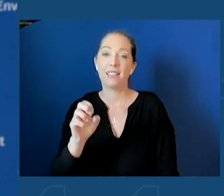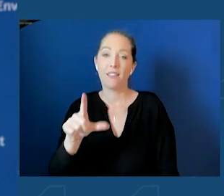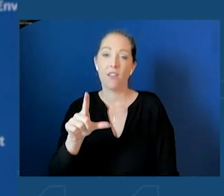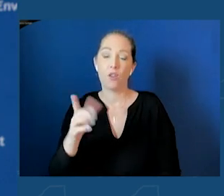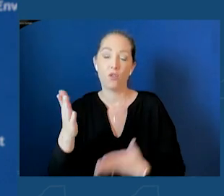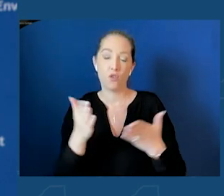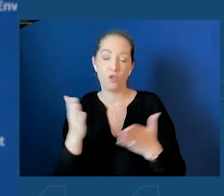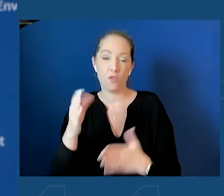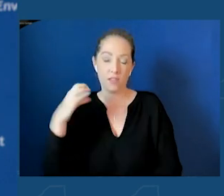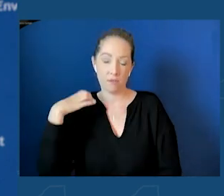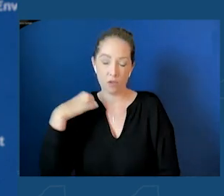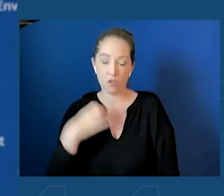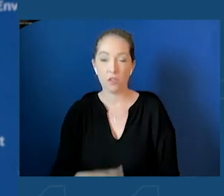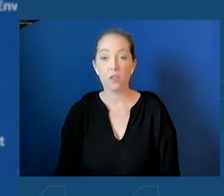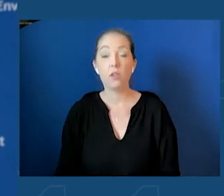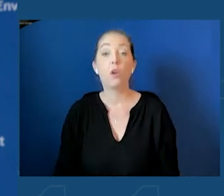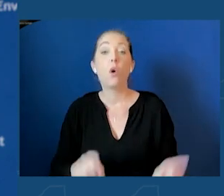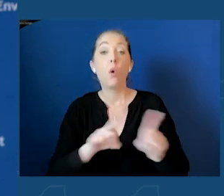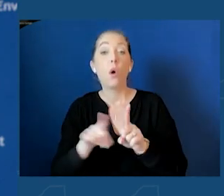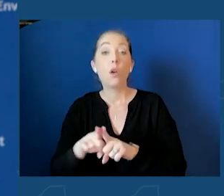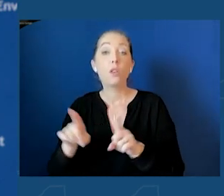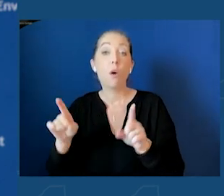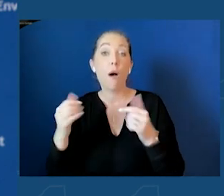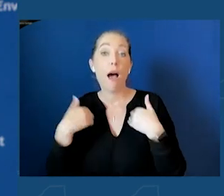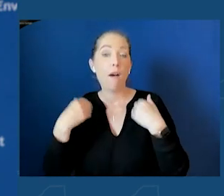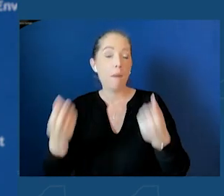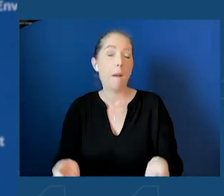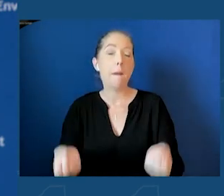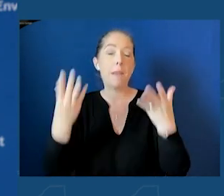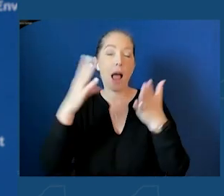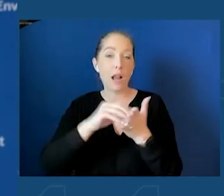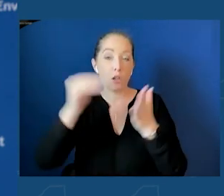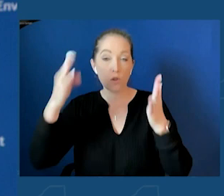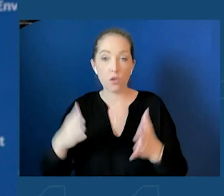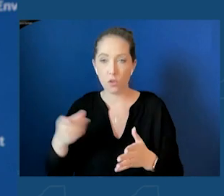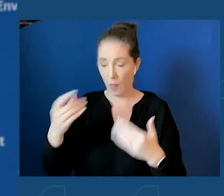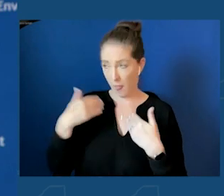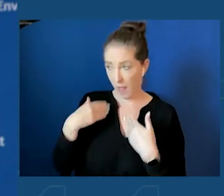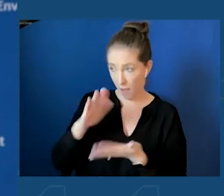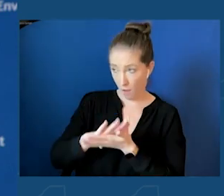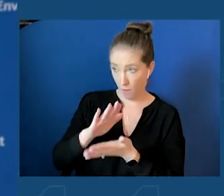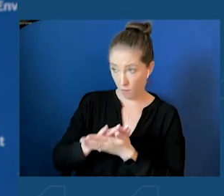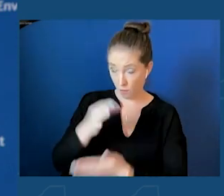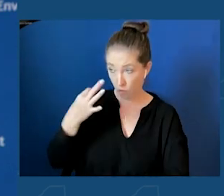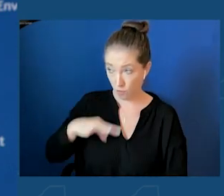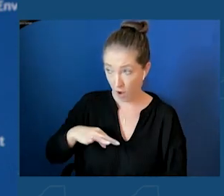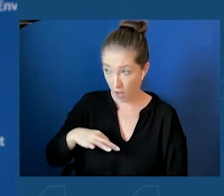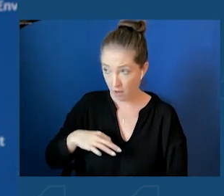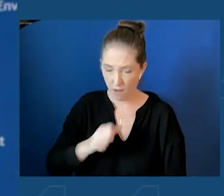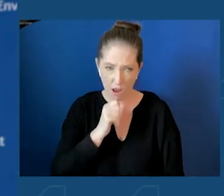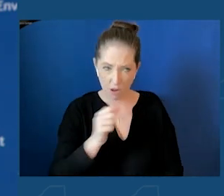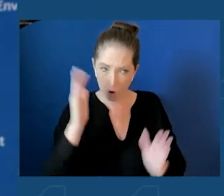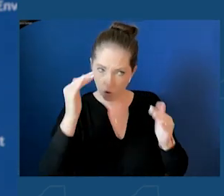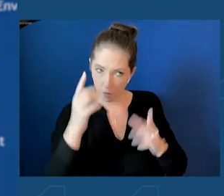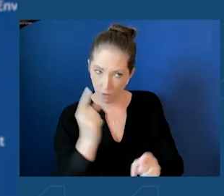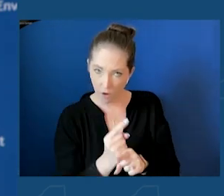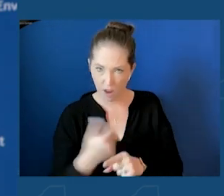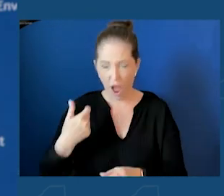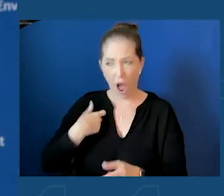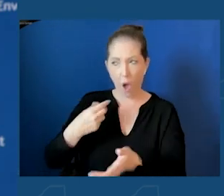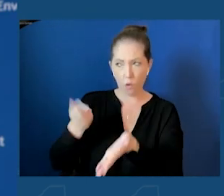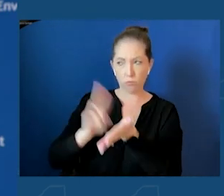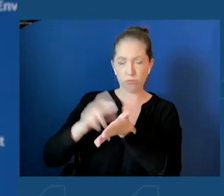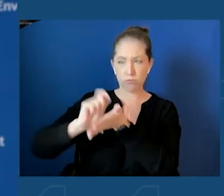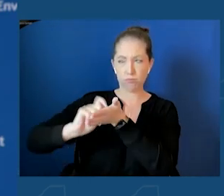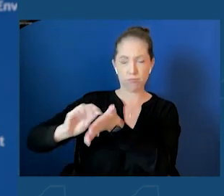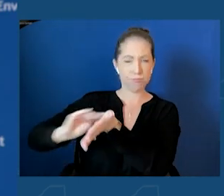We also have a number of students who've joined us today. Are they getting school credit for this? I hope they're not getting in trouble, right? I'll sign any notes if I have to. We